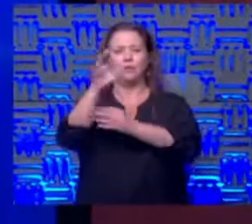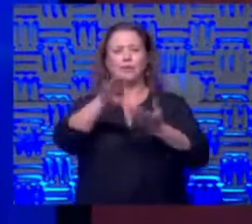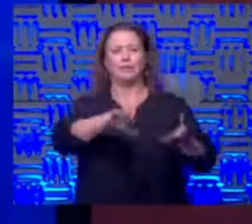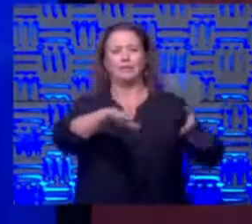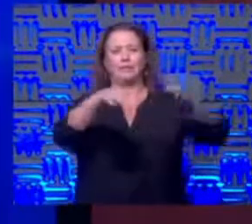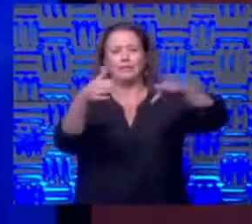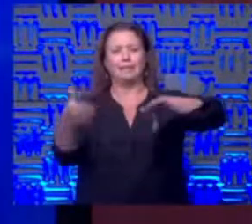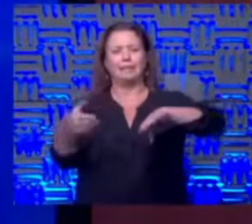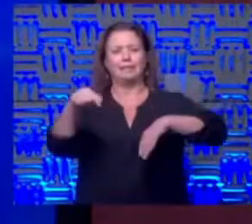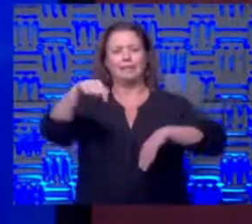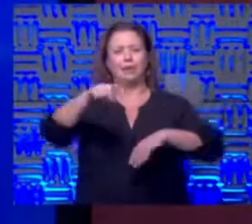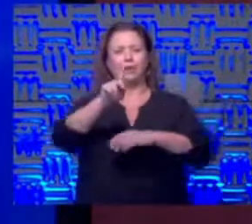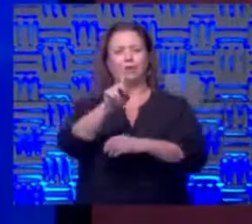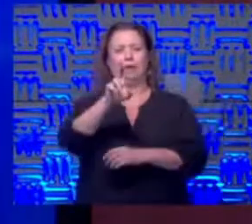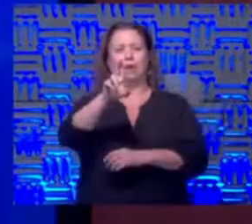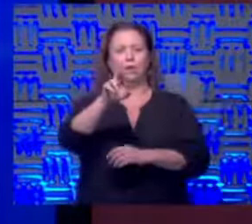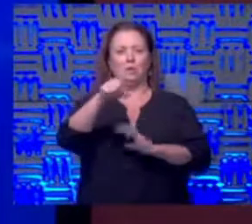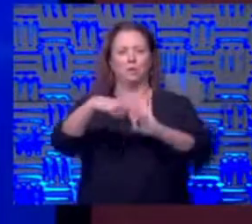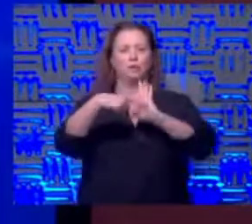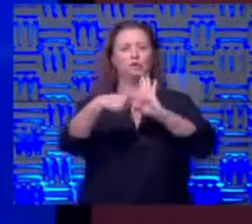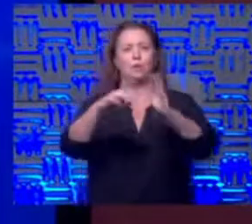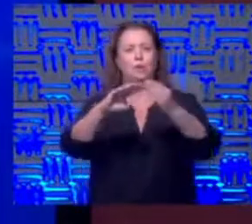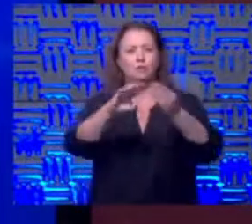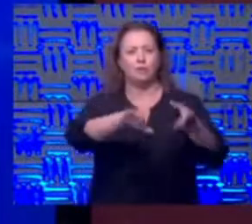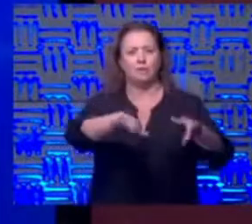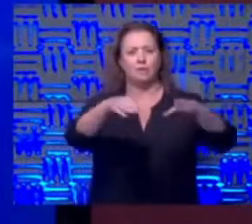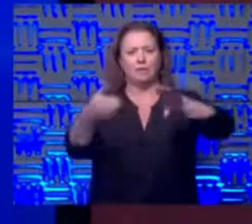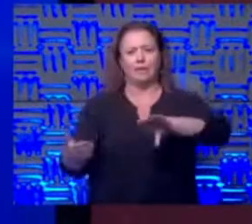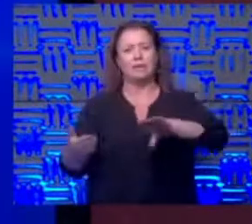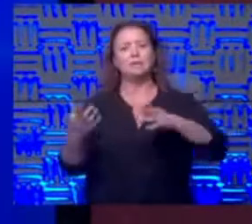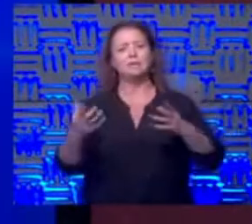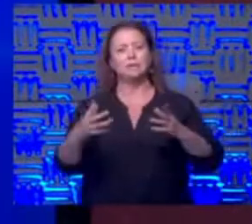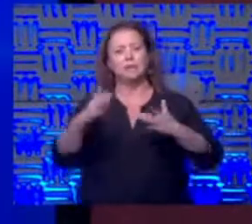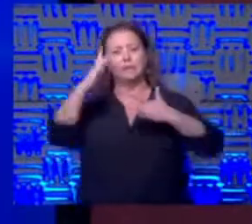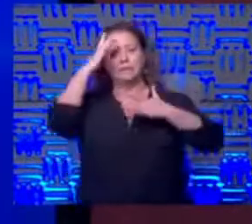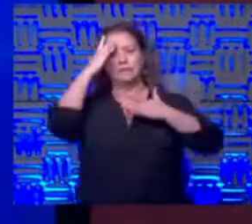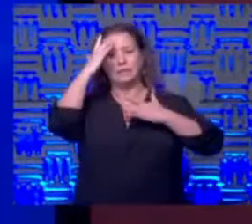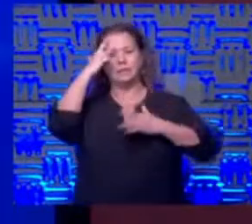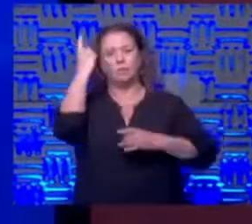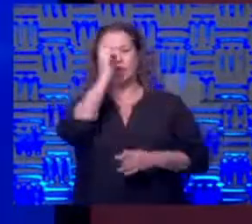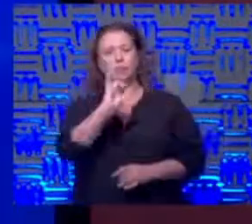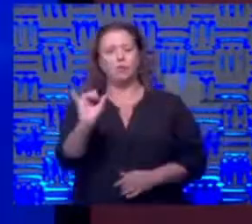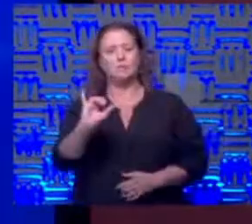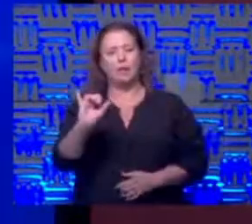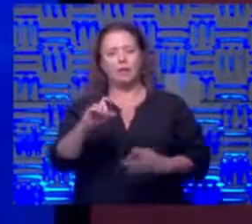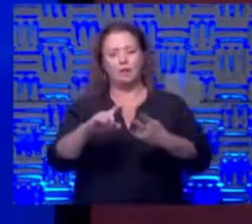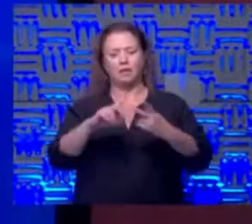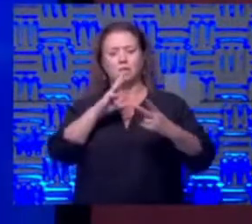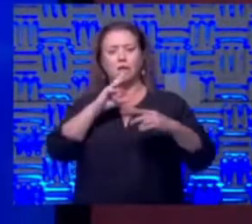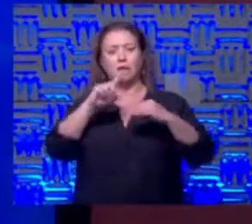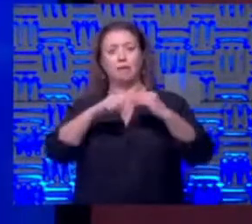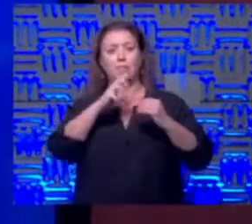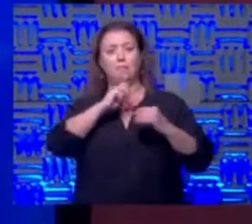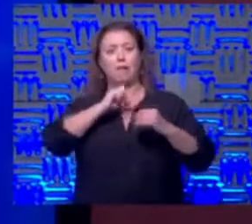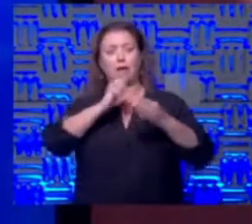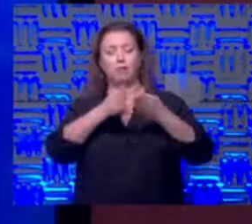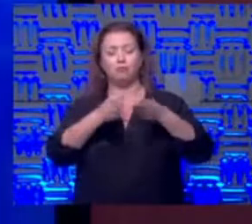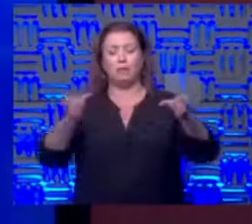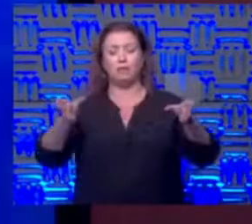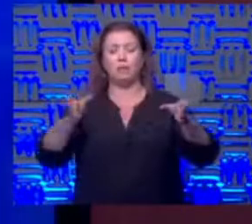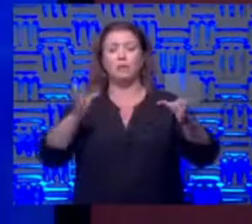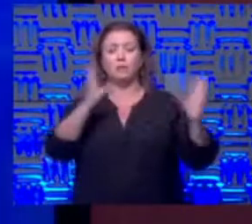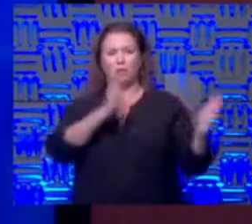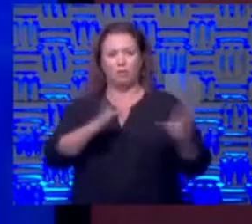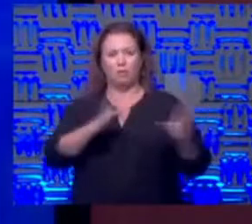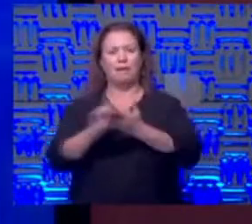at KU. And I think we need to show that. We need to show what their diseases look like. We need to talk about their age distribution. So let's plan to do